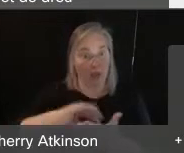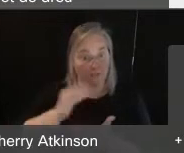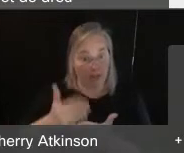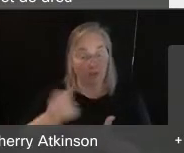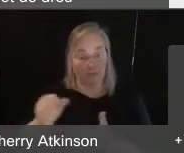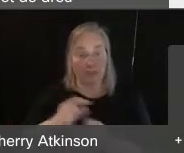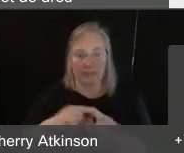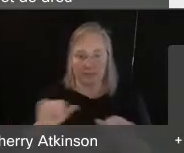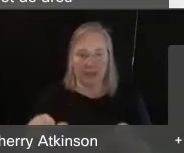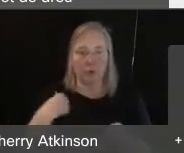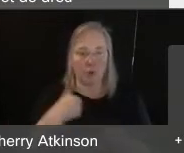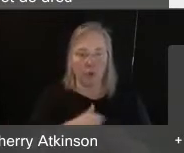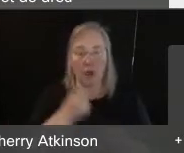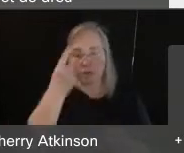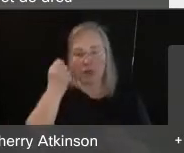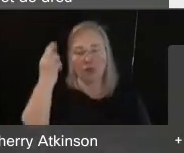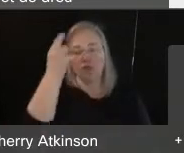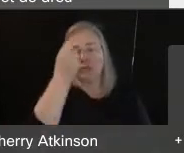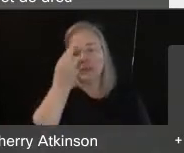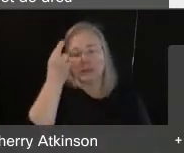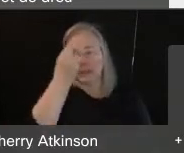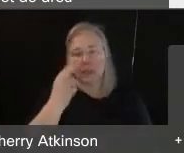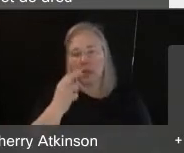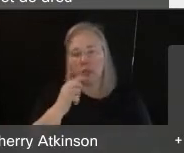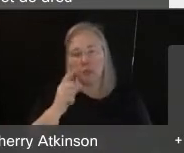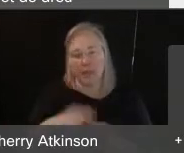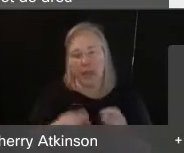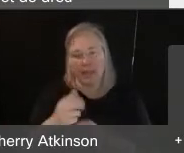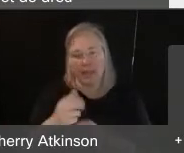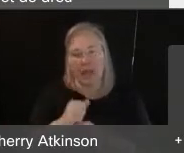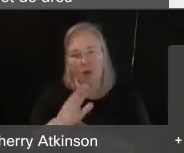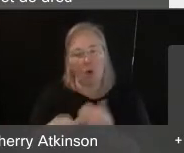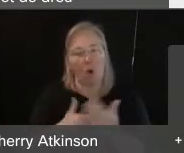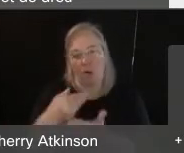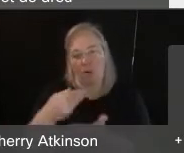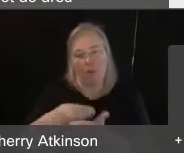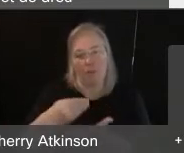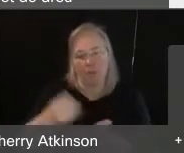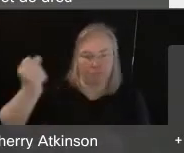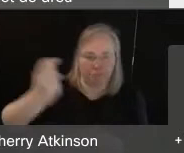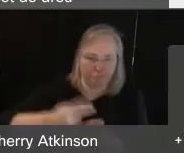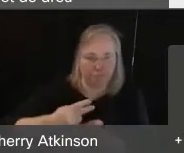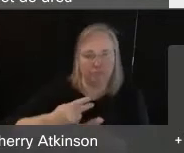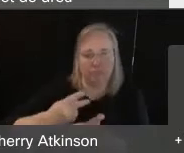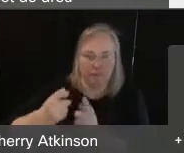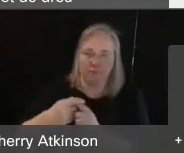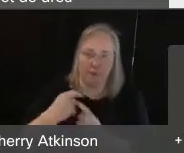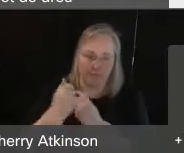understand that realistically, we're not able to get all the funding from the county, right? So we keep really